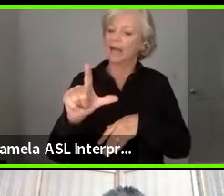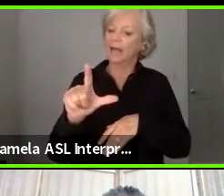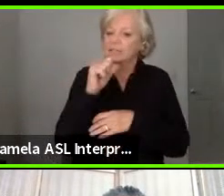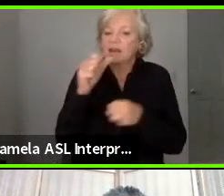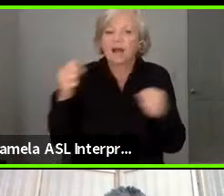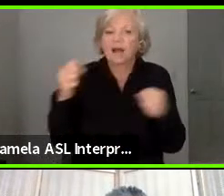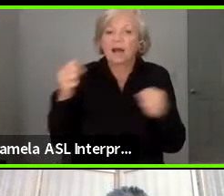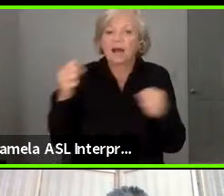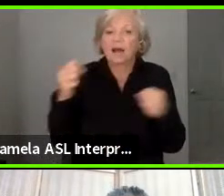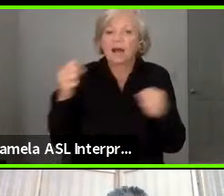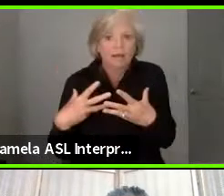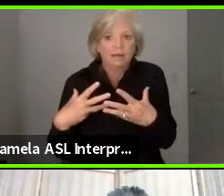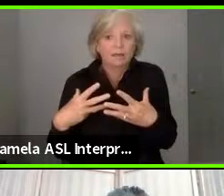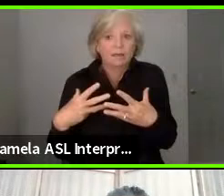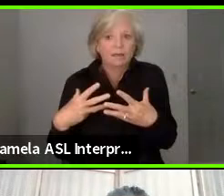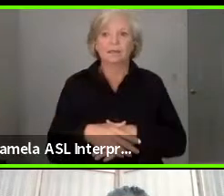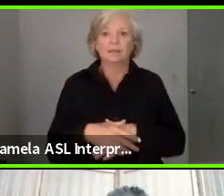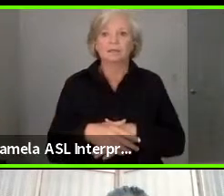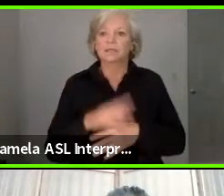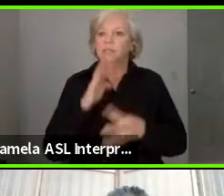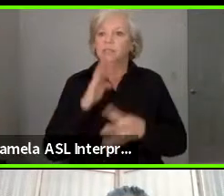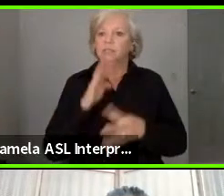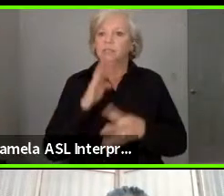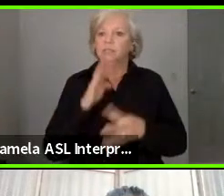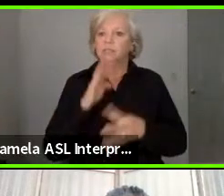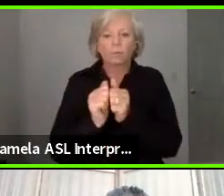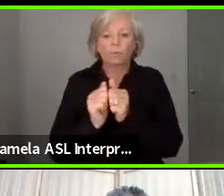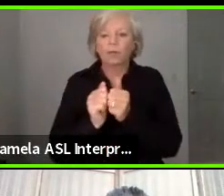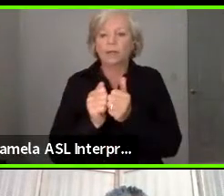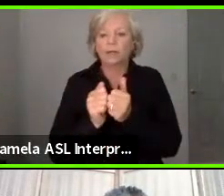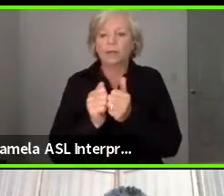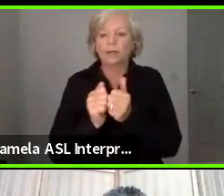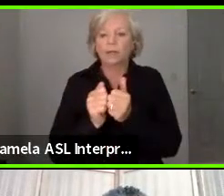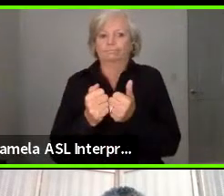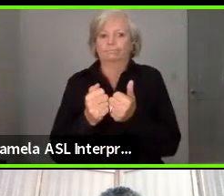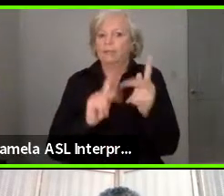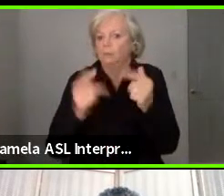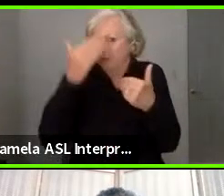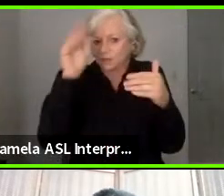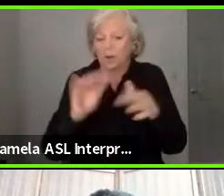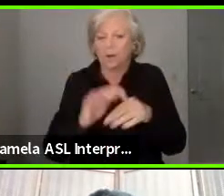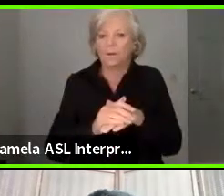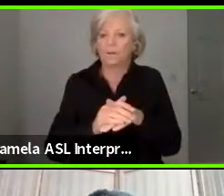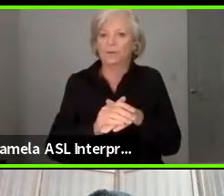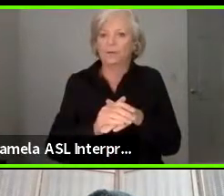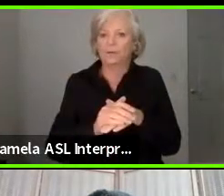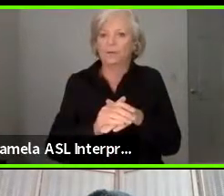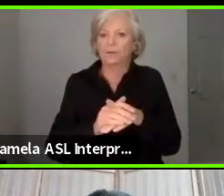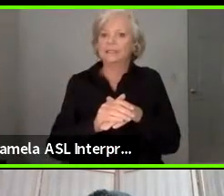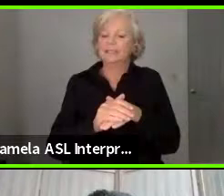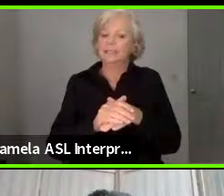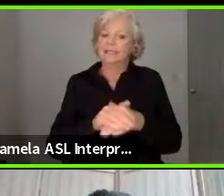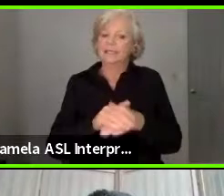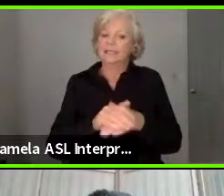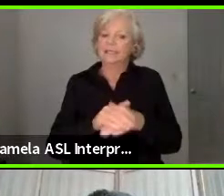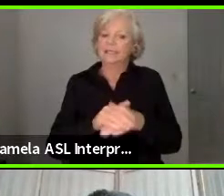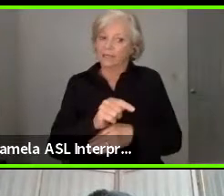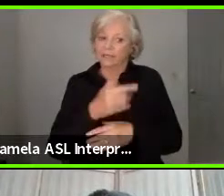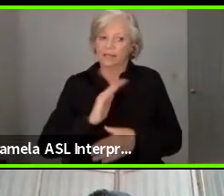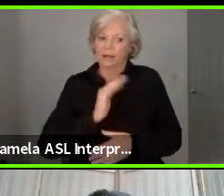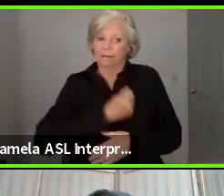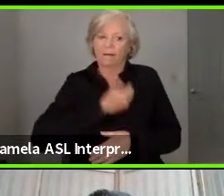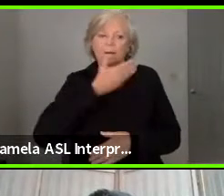to talk to strangers, and he's been one of our best